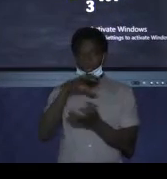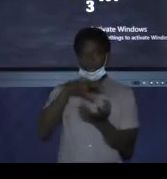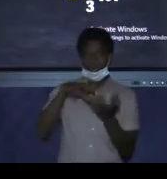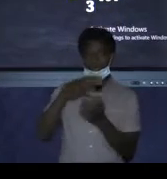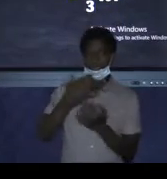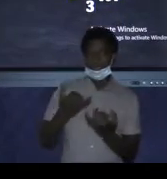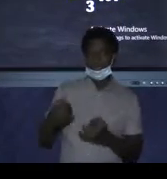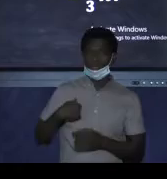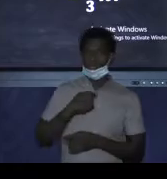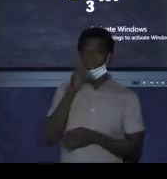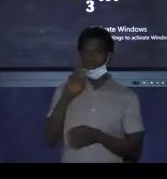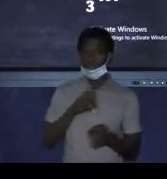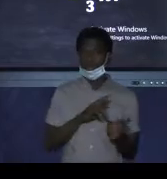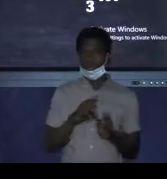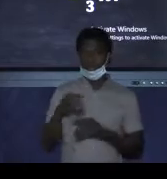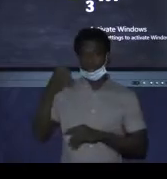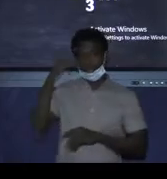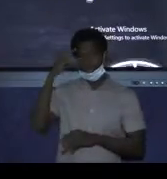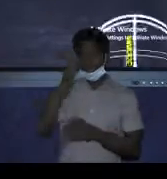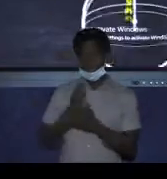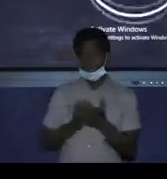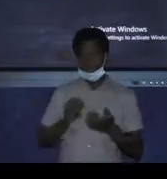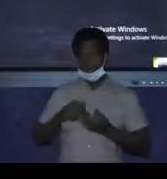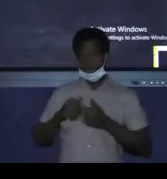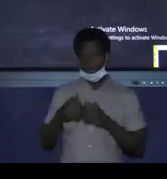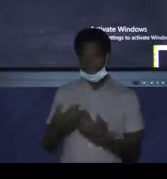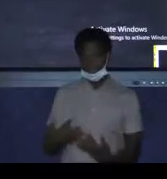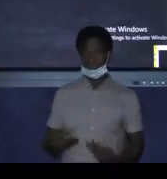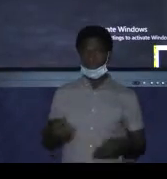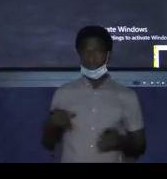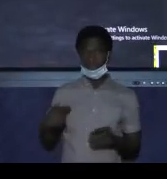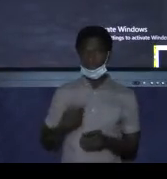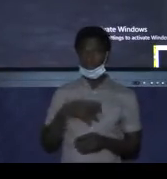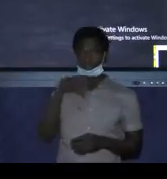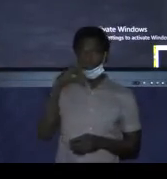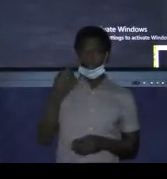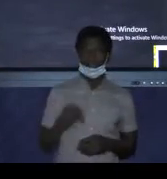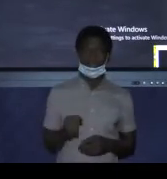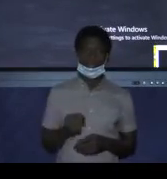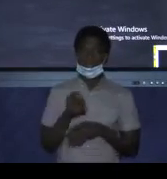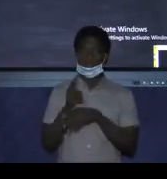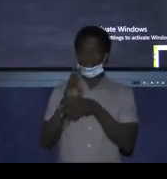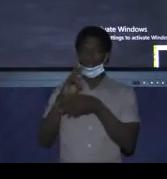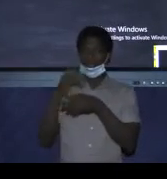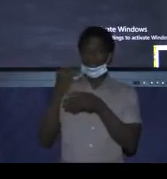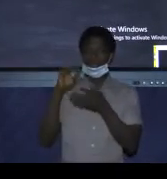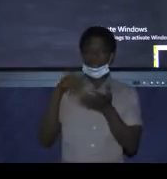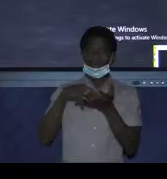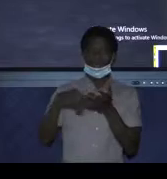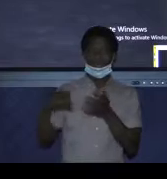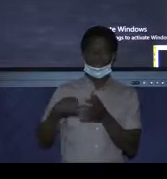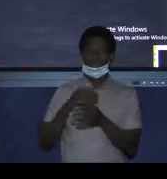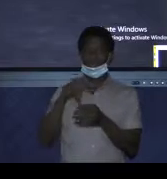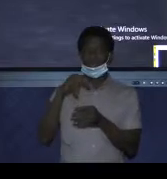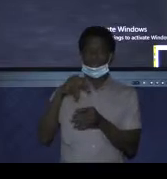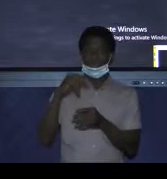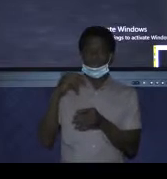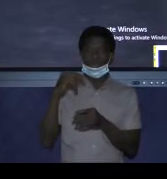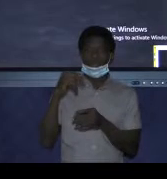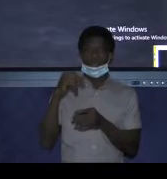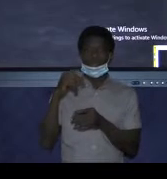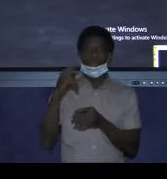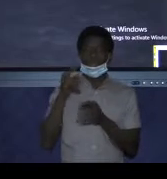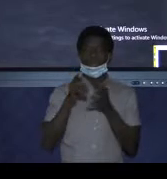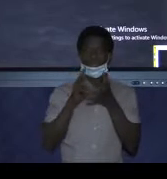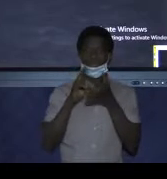of a sphere. But now we're ready for some problem solving. Let's find the volume of this sphere. Remember, we only need the radius,